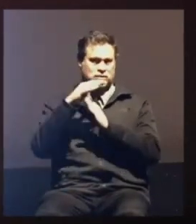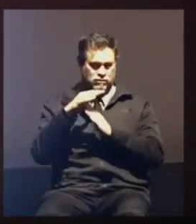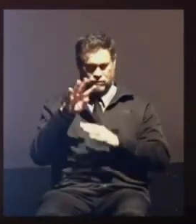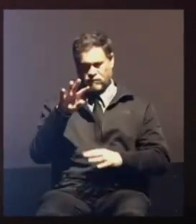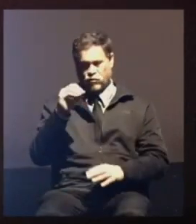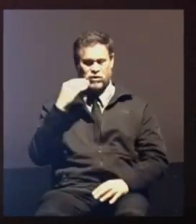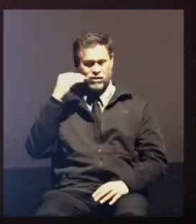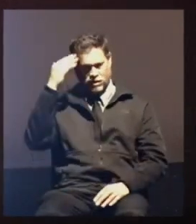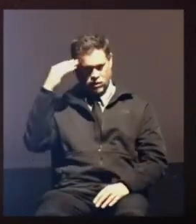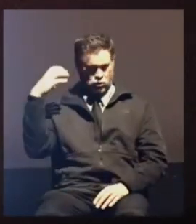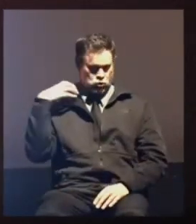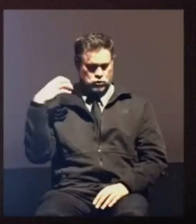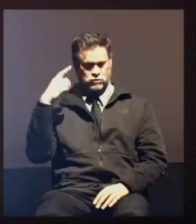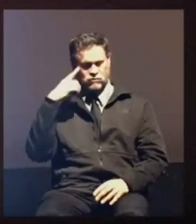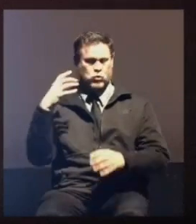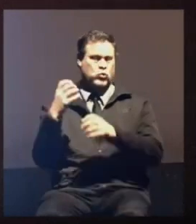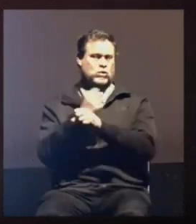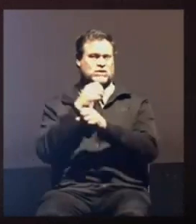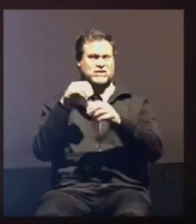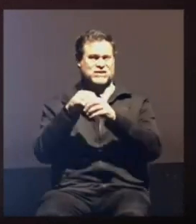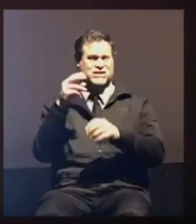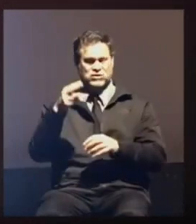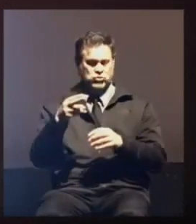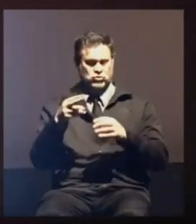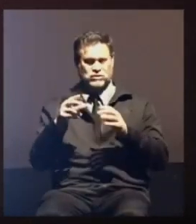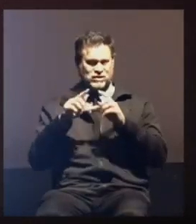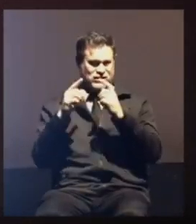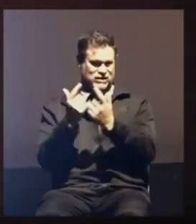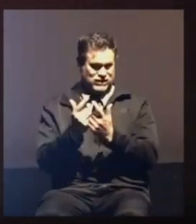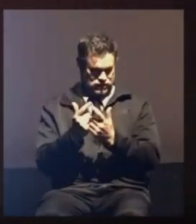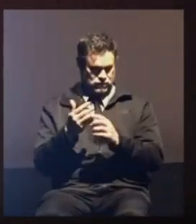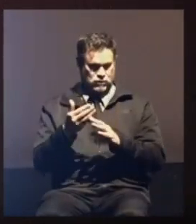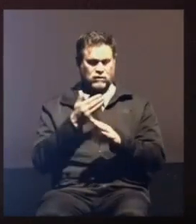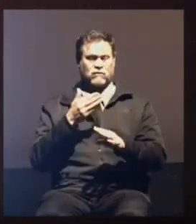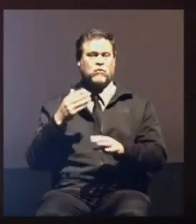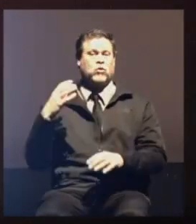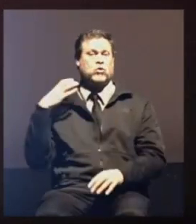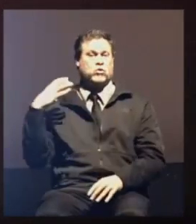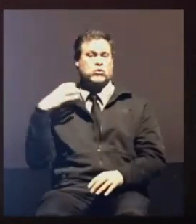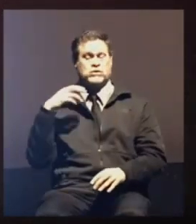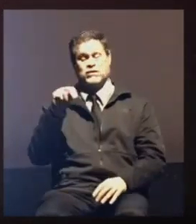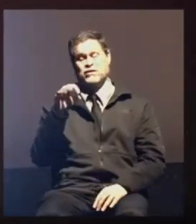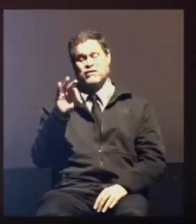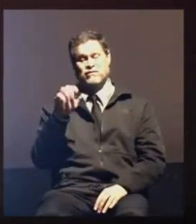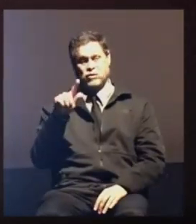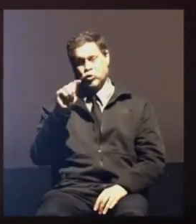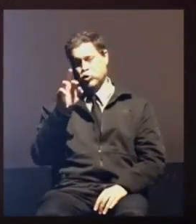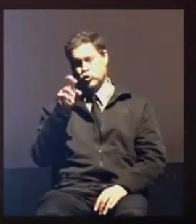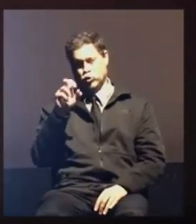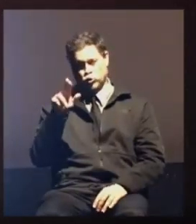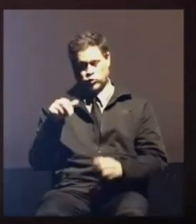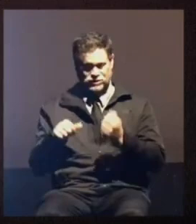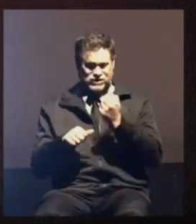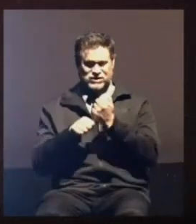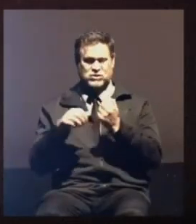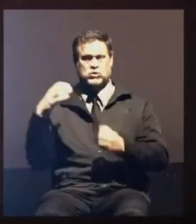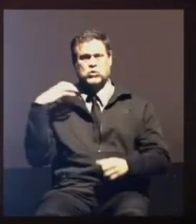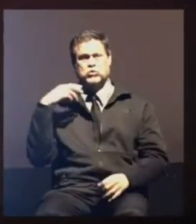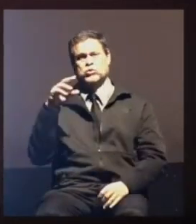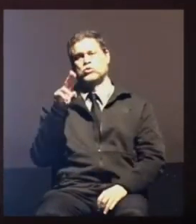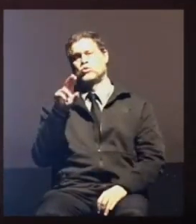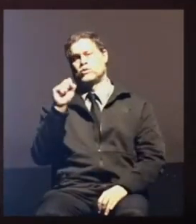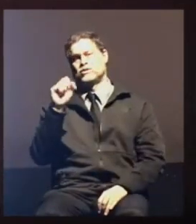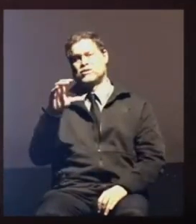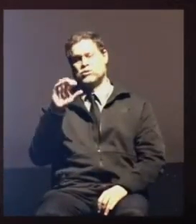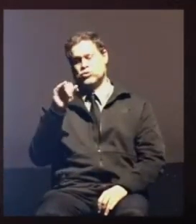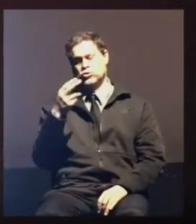40 head coaches for wins in the history of the league. Before coaching in the NFL, Turner was an assistant coach at USC